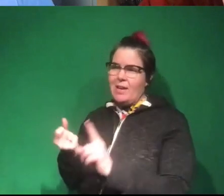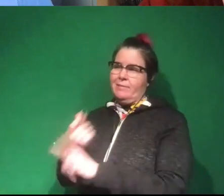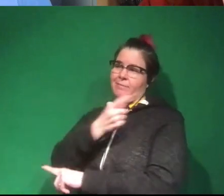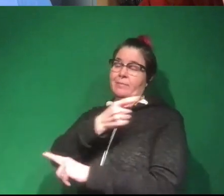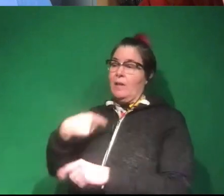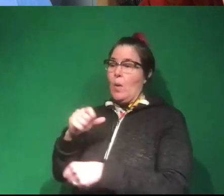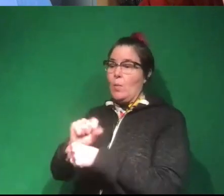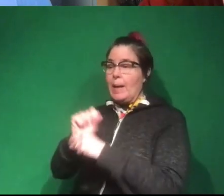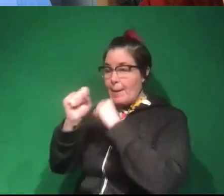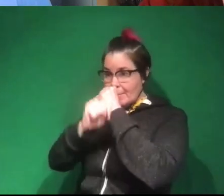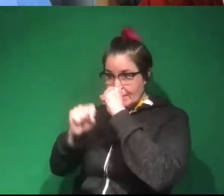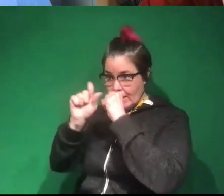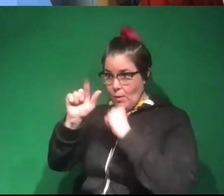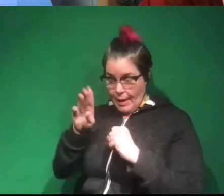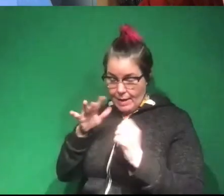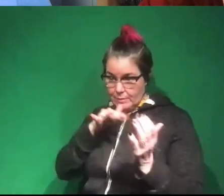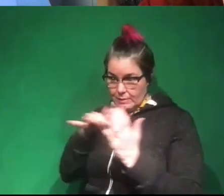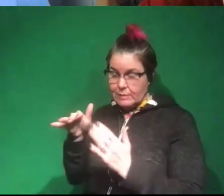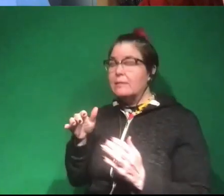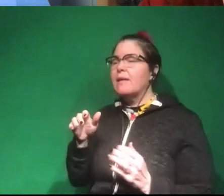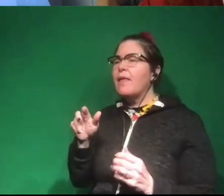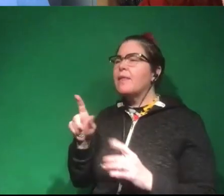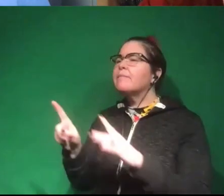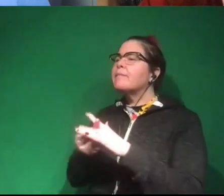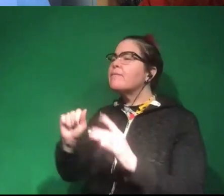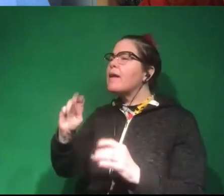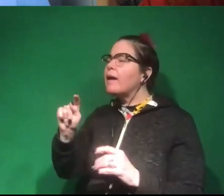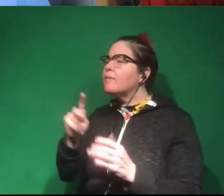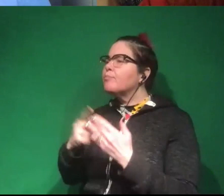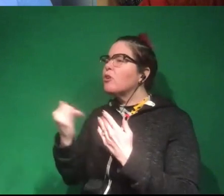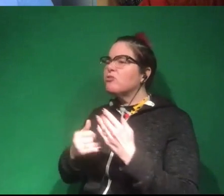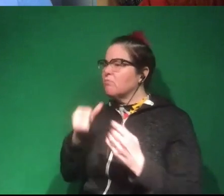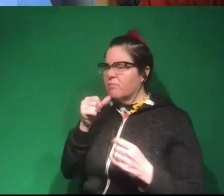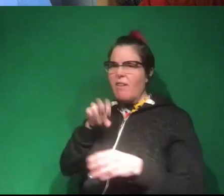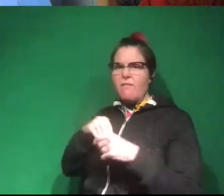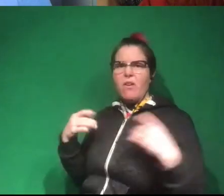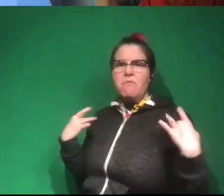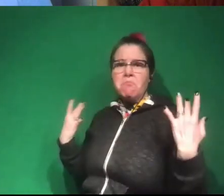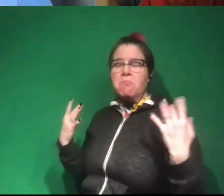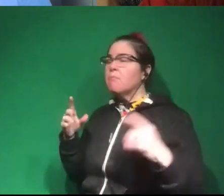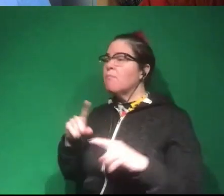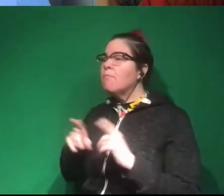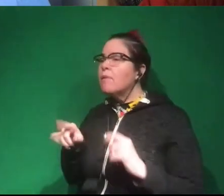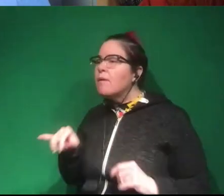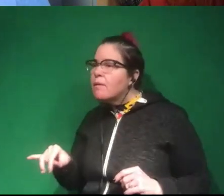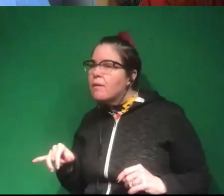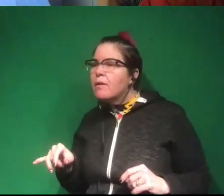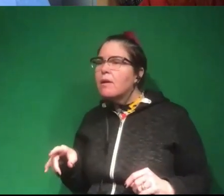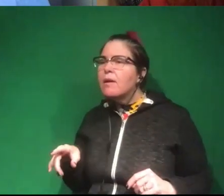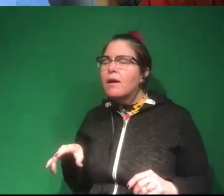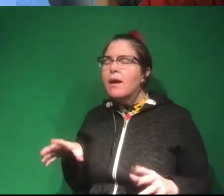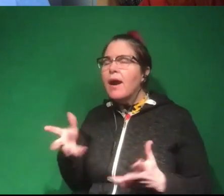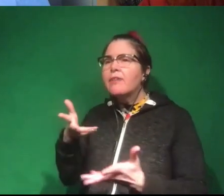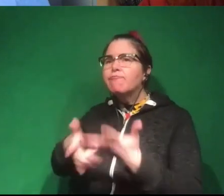in a mosquito lab, and then all of a sudden there was this ant project that popped up that I was not a part of. But I really found myself hanging out with